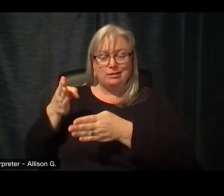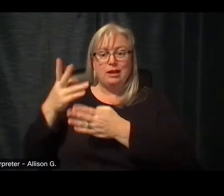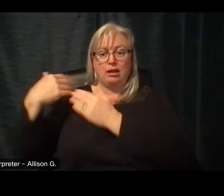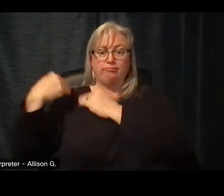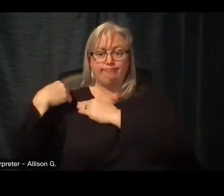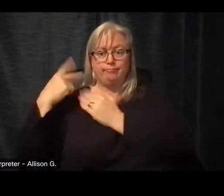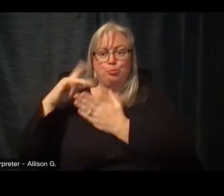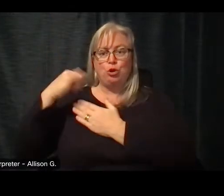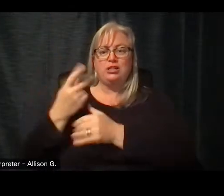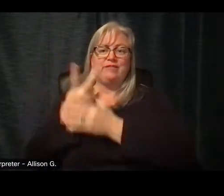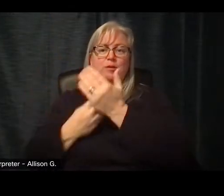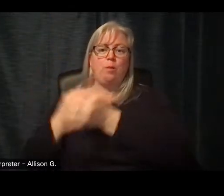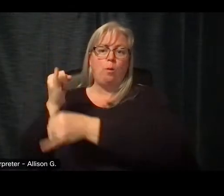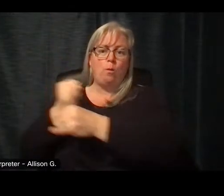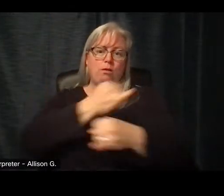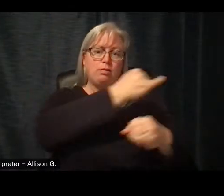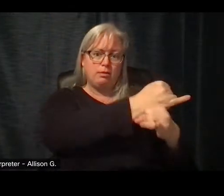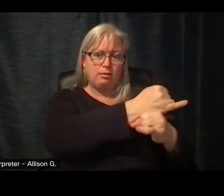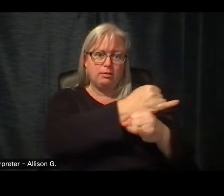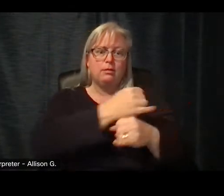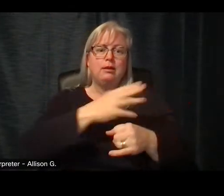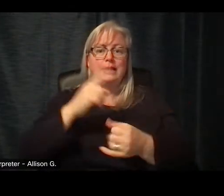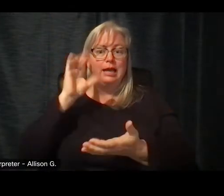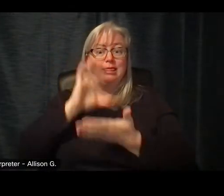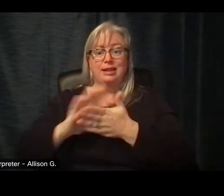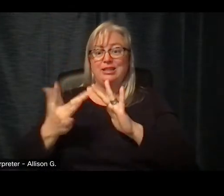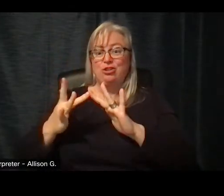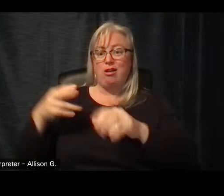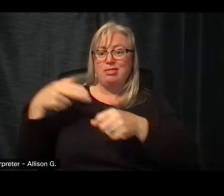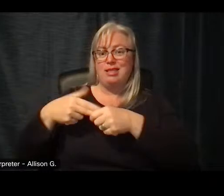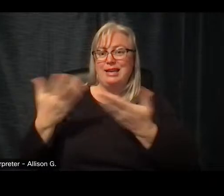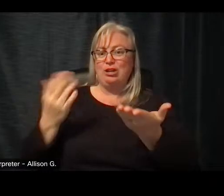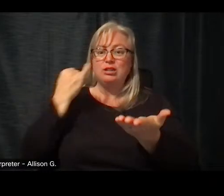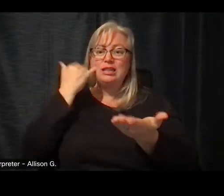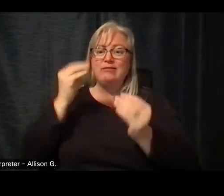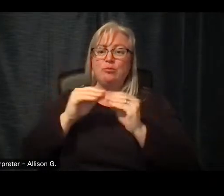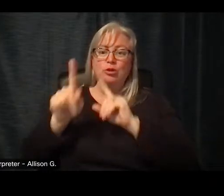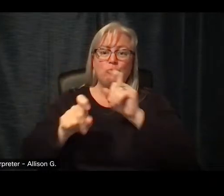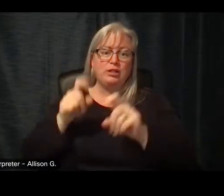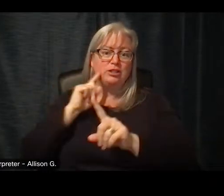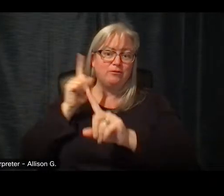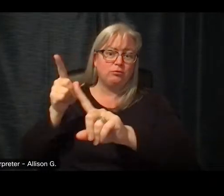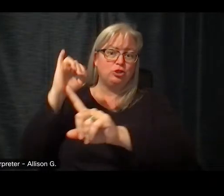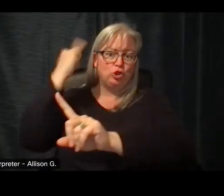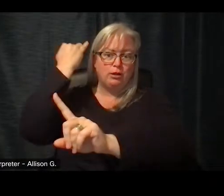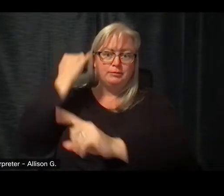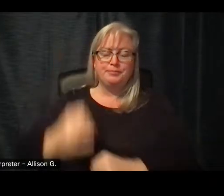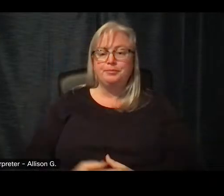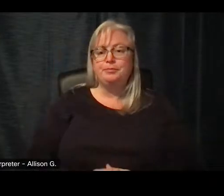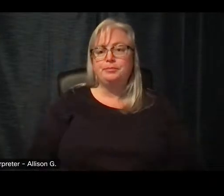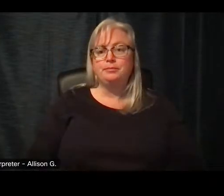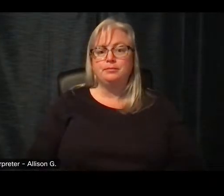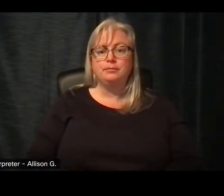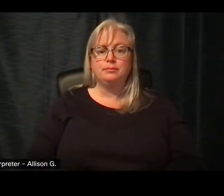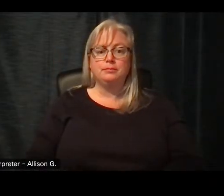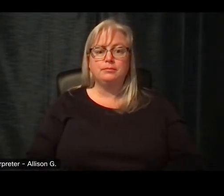projects for both facilities, and I believe he's online as well. If anyone had any questions.